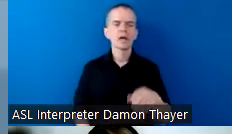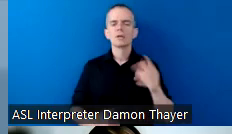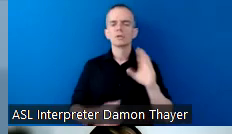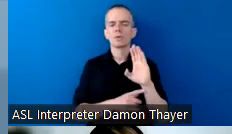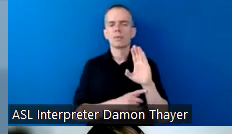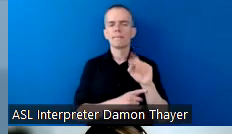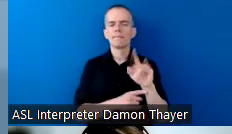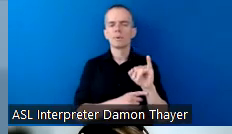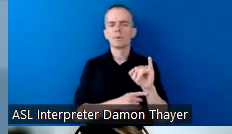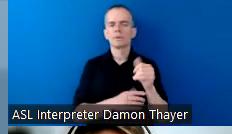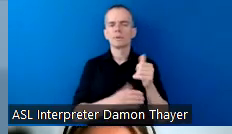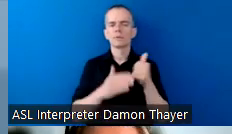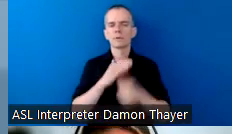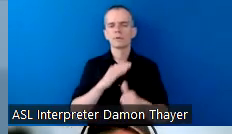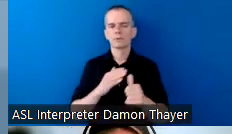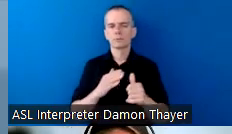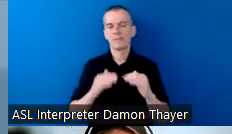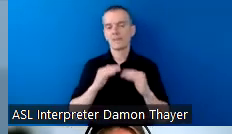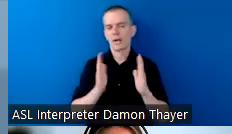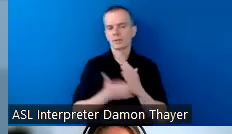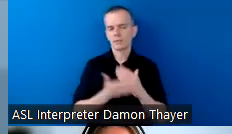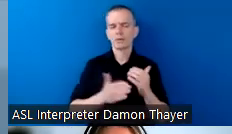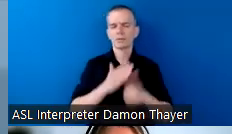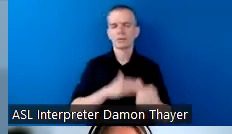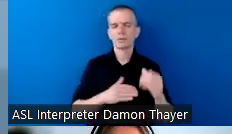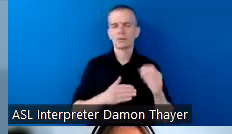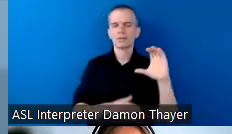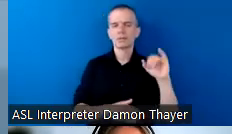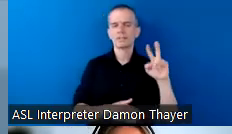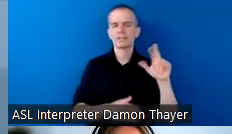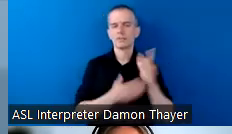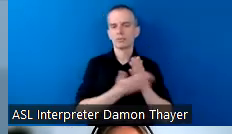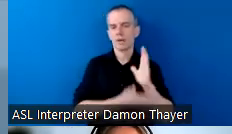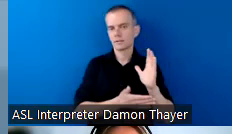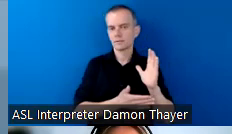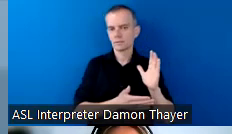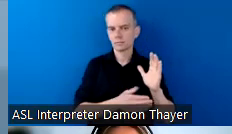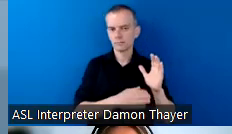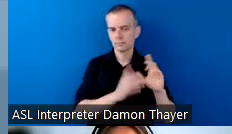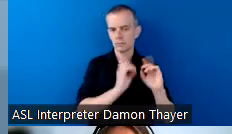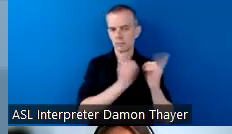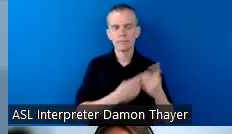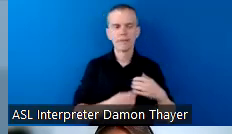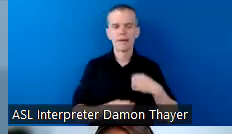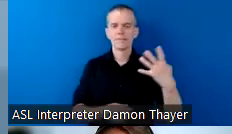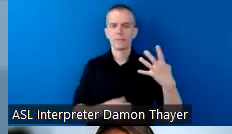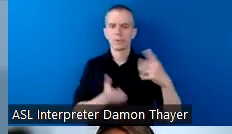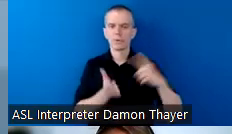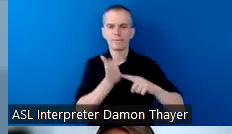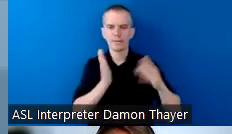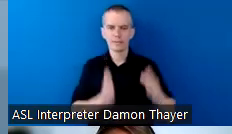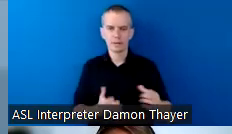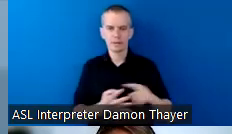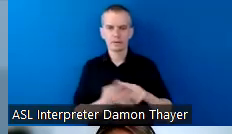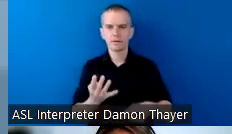Division of BOLI, and we have 4 investigators based around the state. At least one of them, Antonio